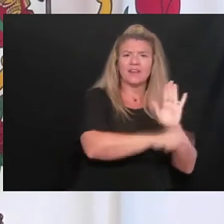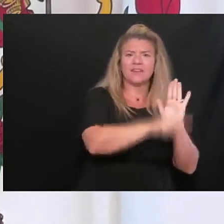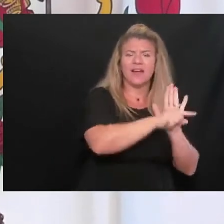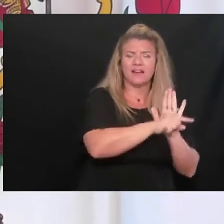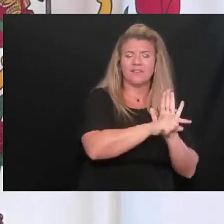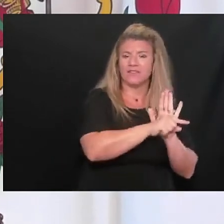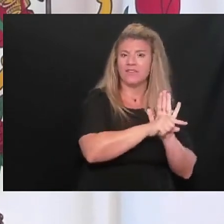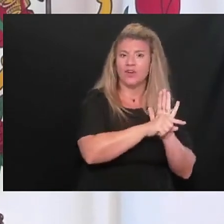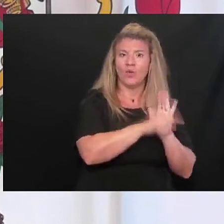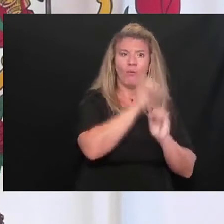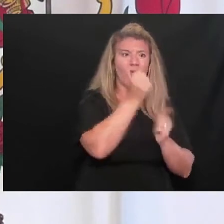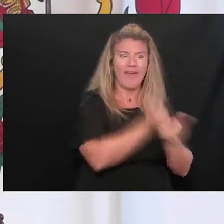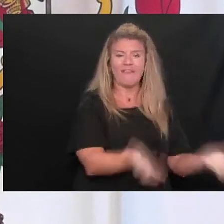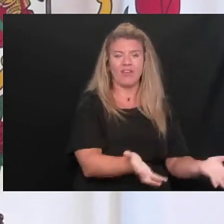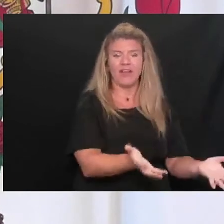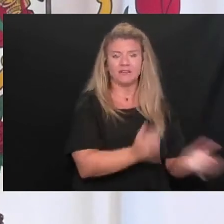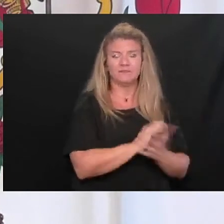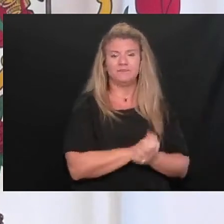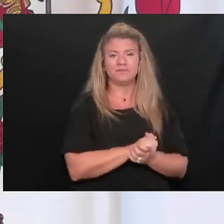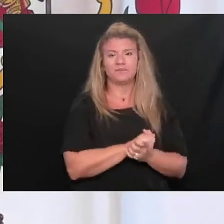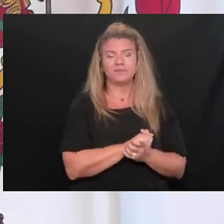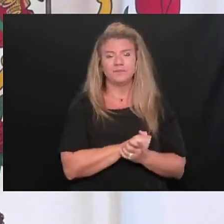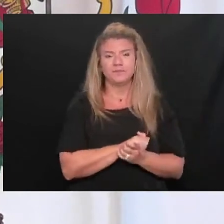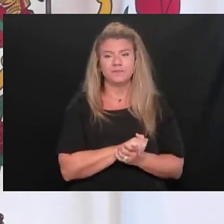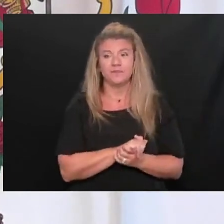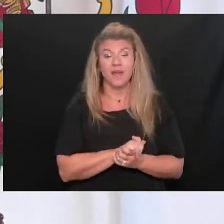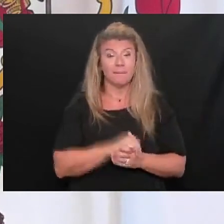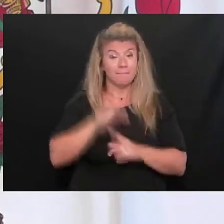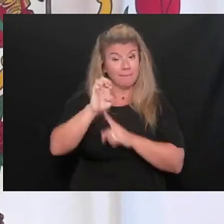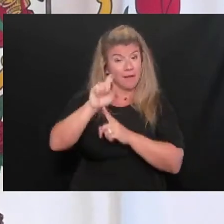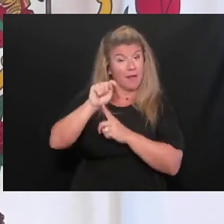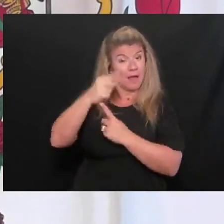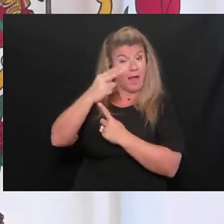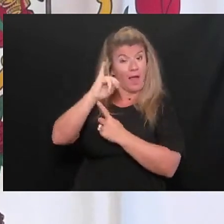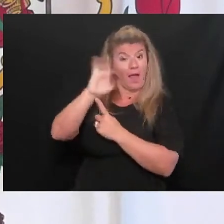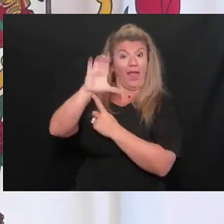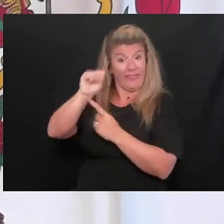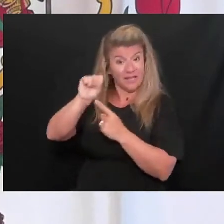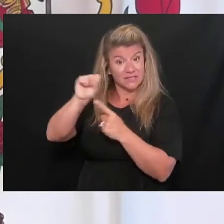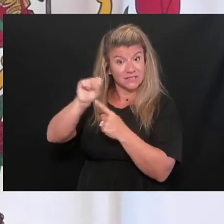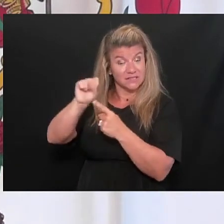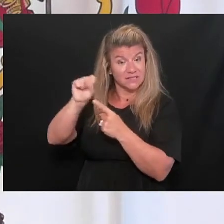with, from the standpoint of an ethics standpoint,